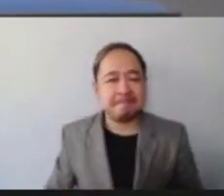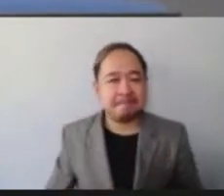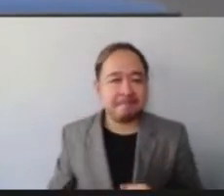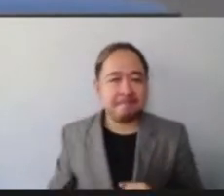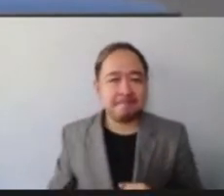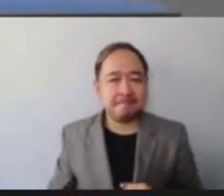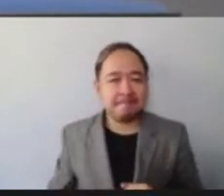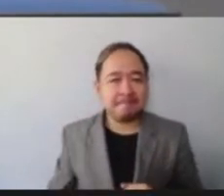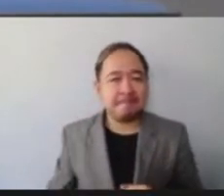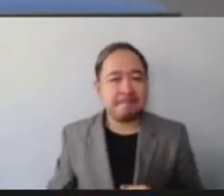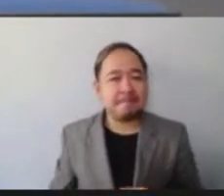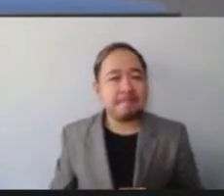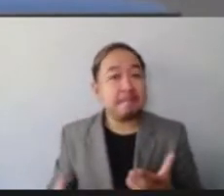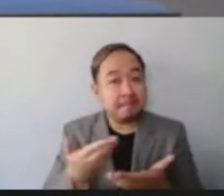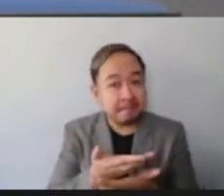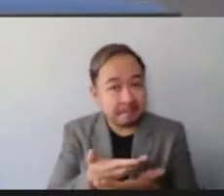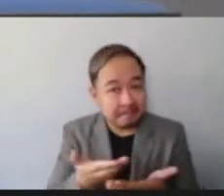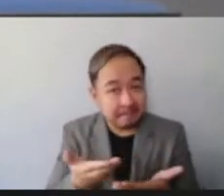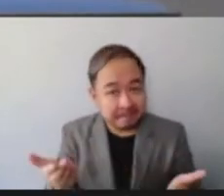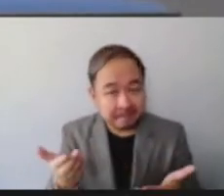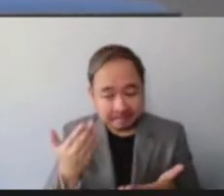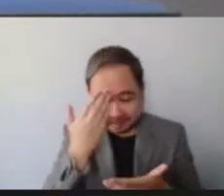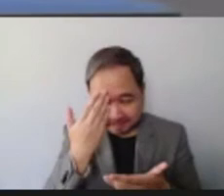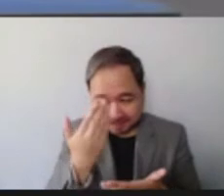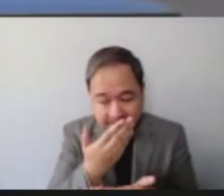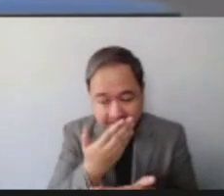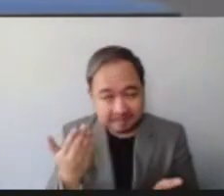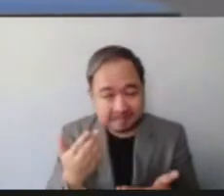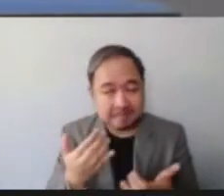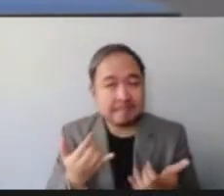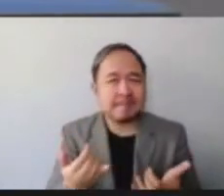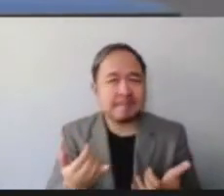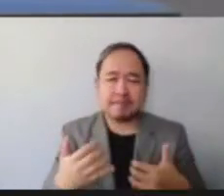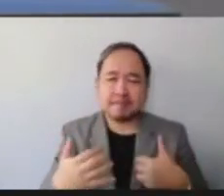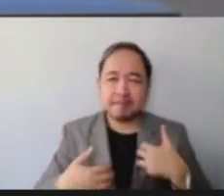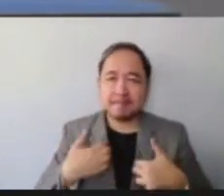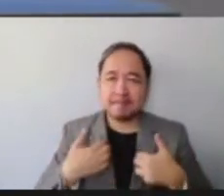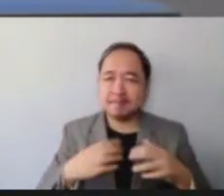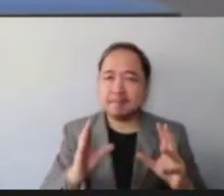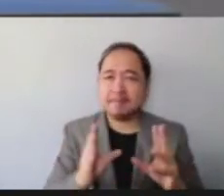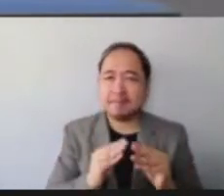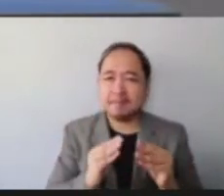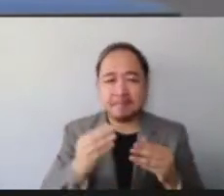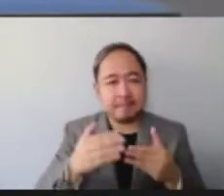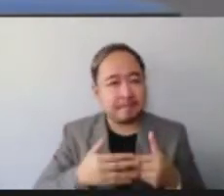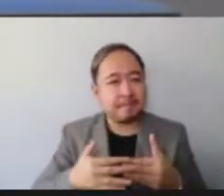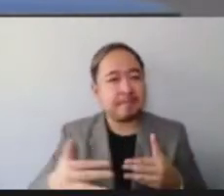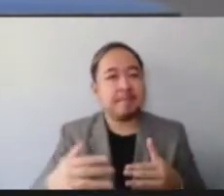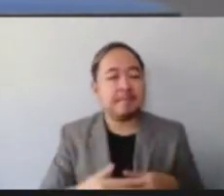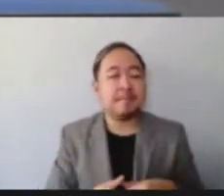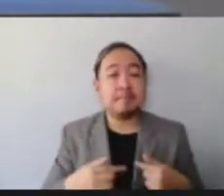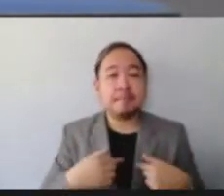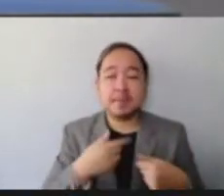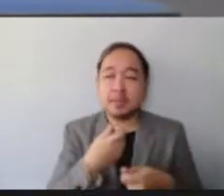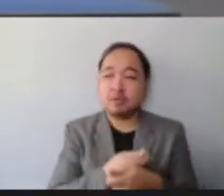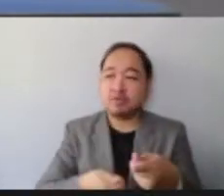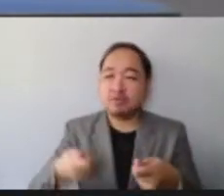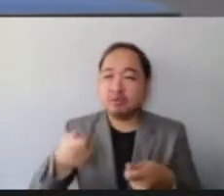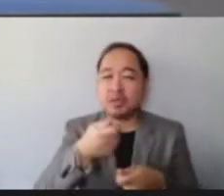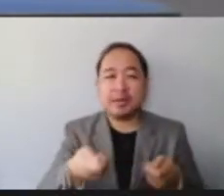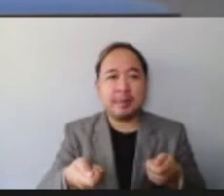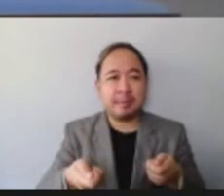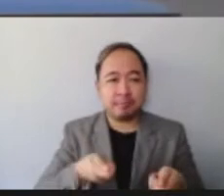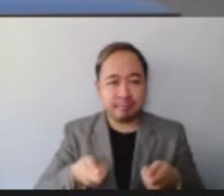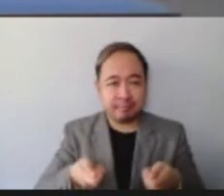we have an exciting agenda ahead of us as the chair of the senior official segment I shall do my